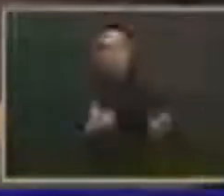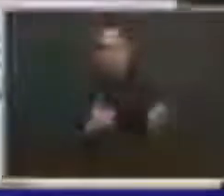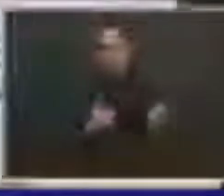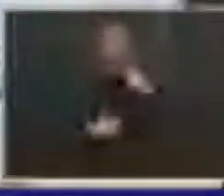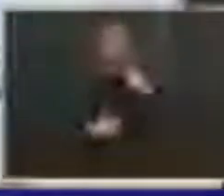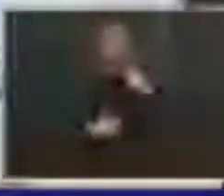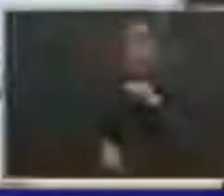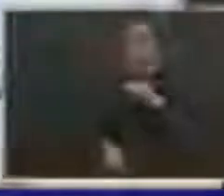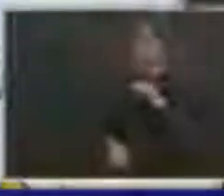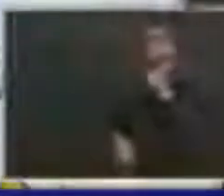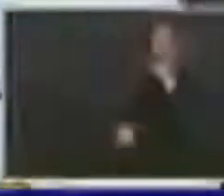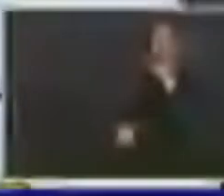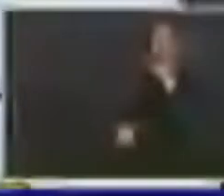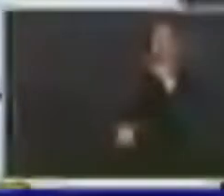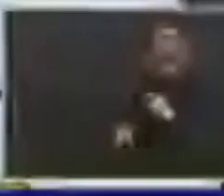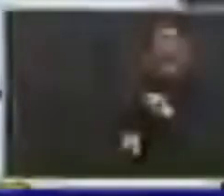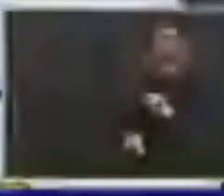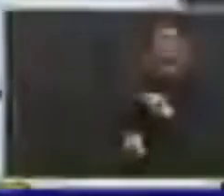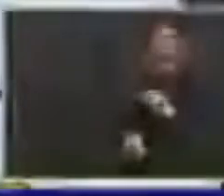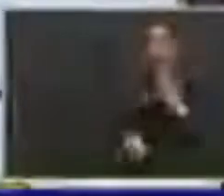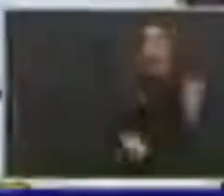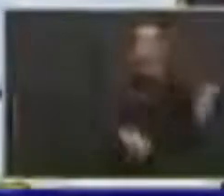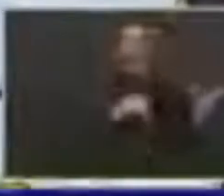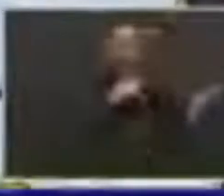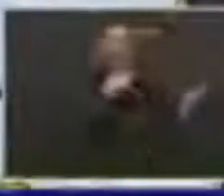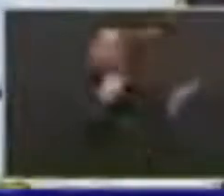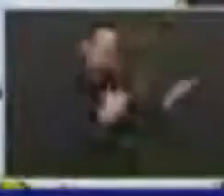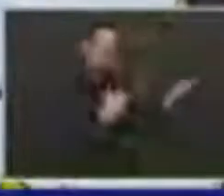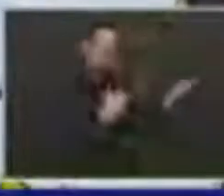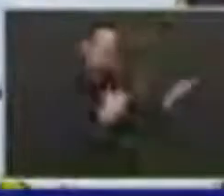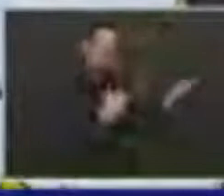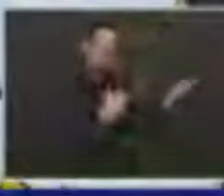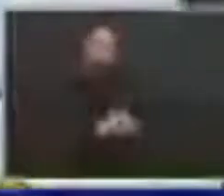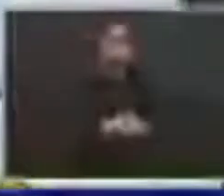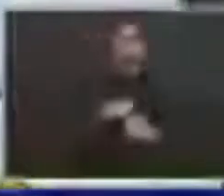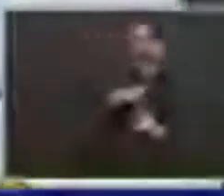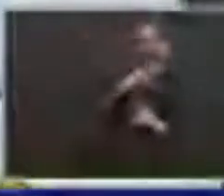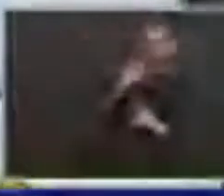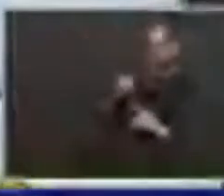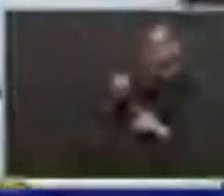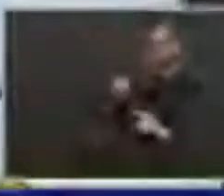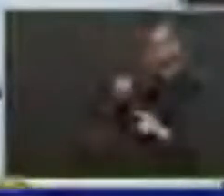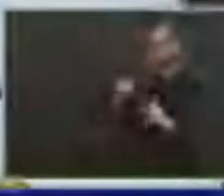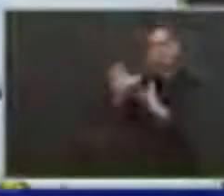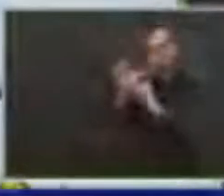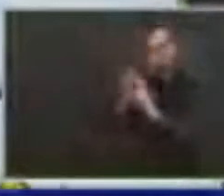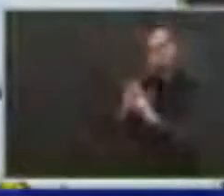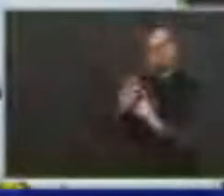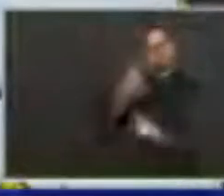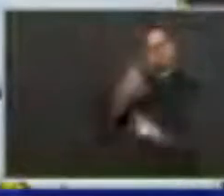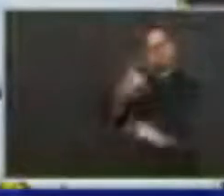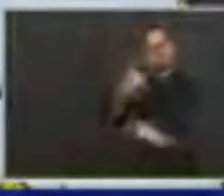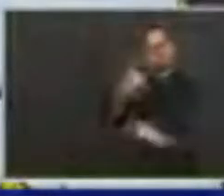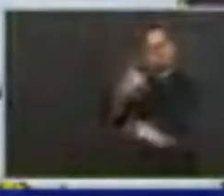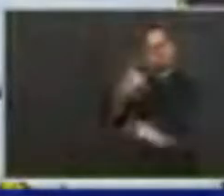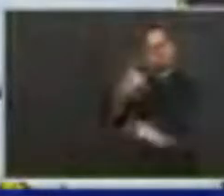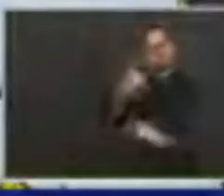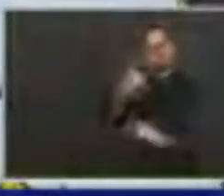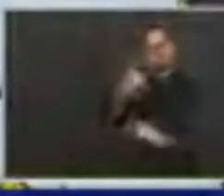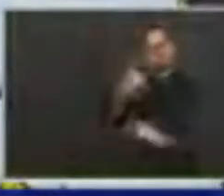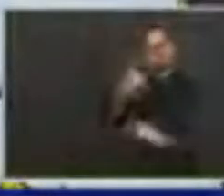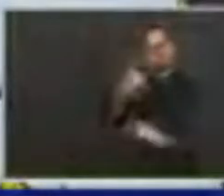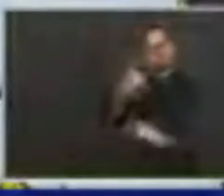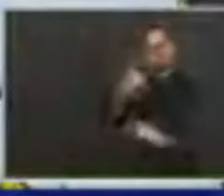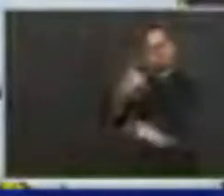aren't a problem. So cases are up. There's no doubt about it. Cases are up even in K-12. But still, and we